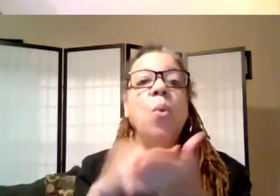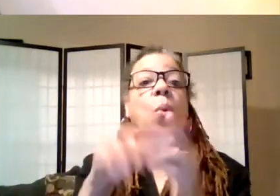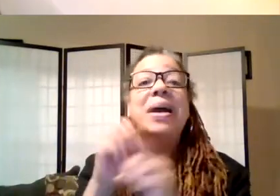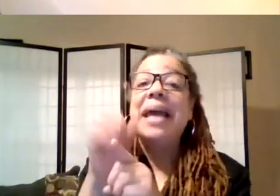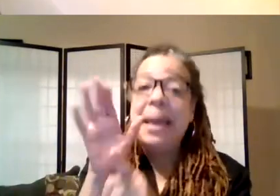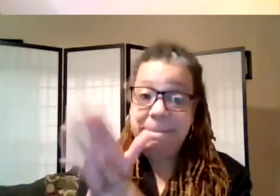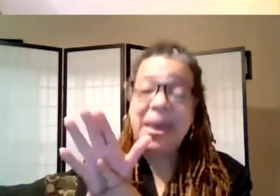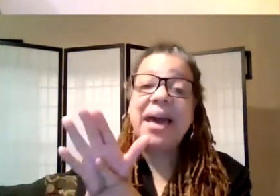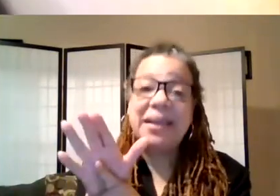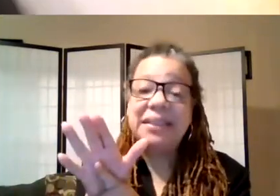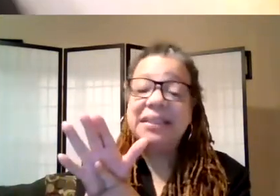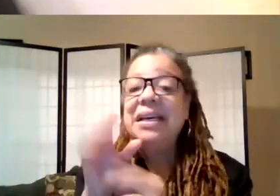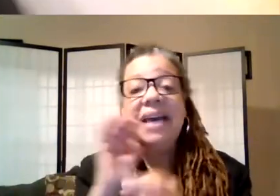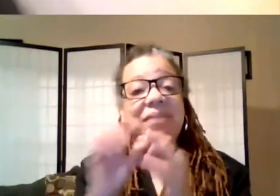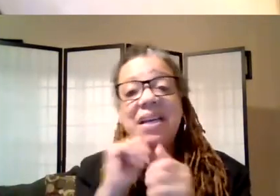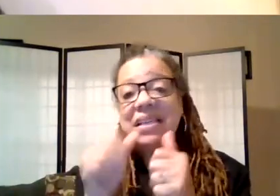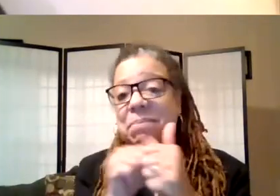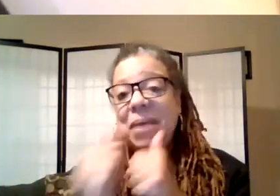bill, of this initiative not passing?